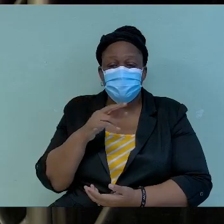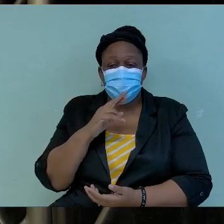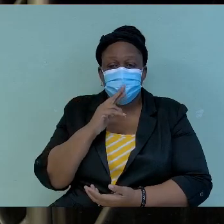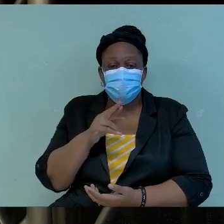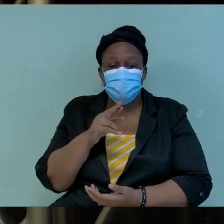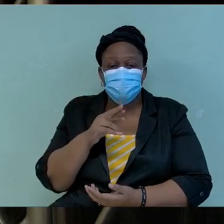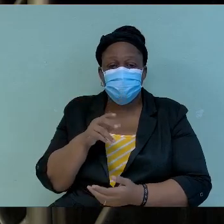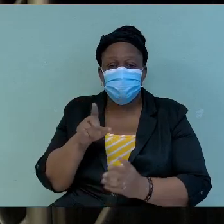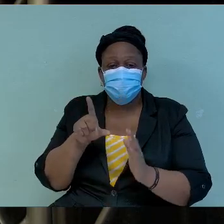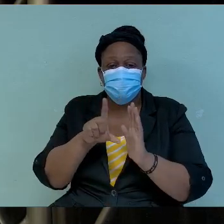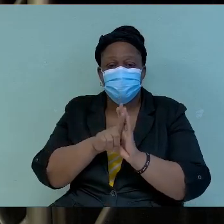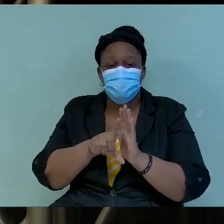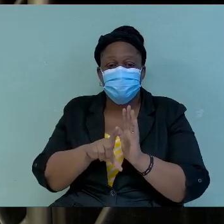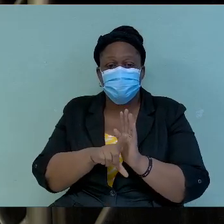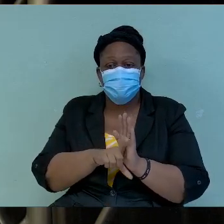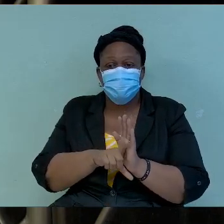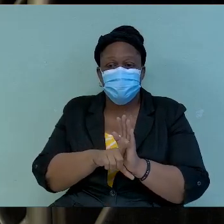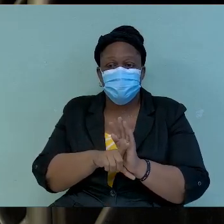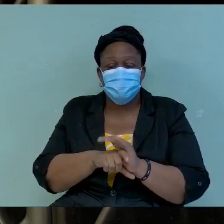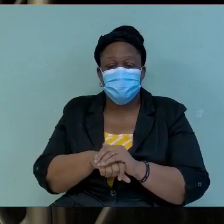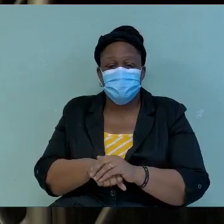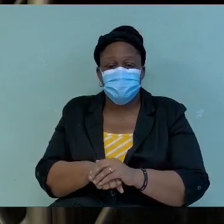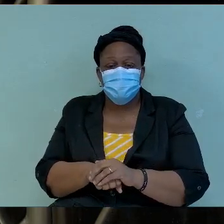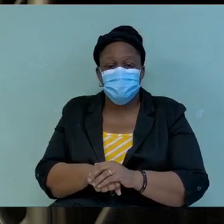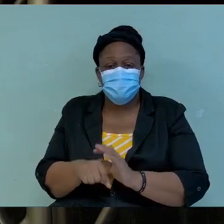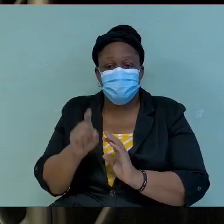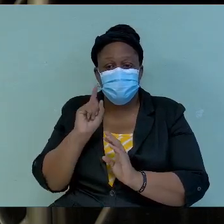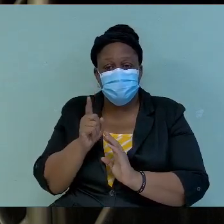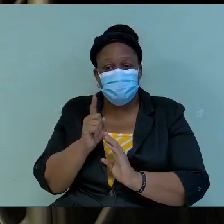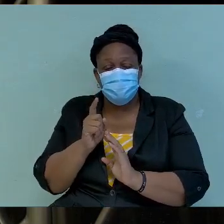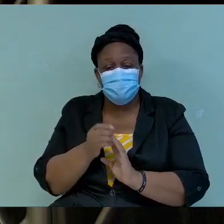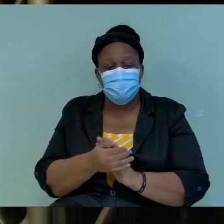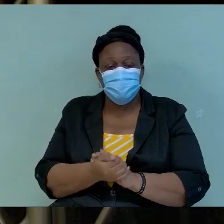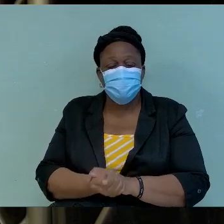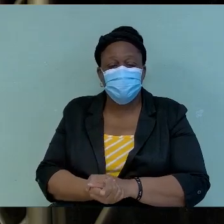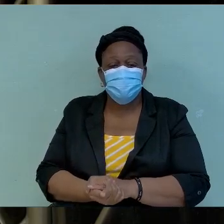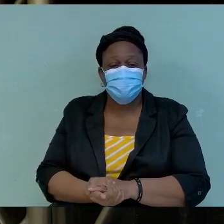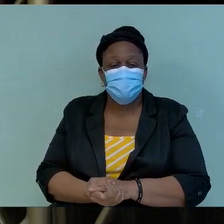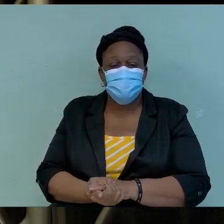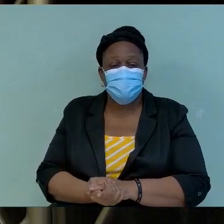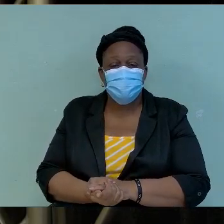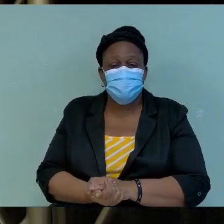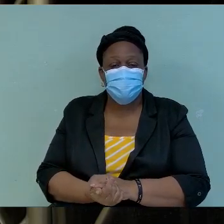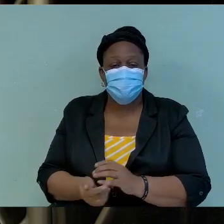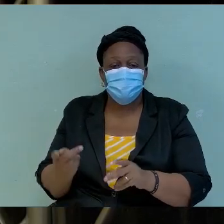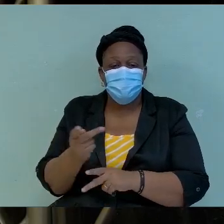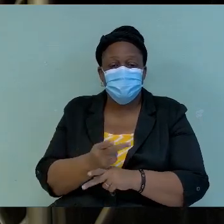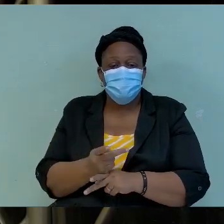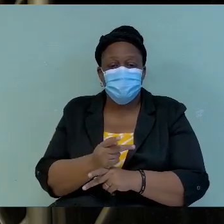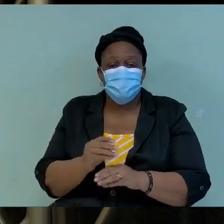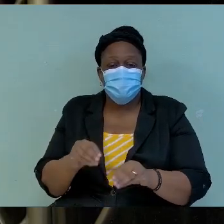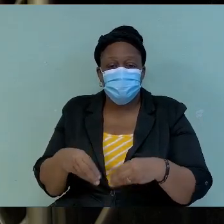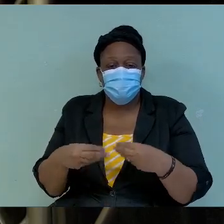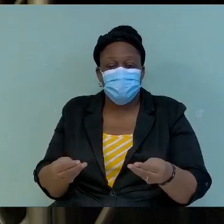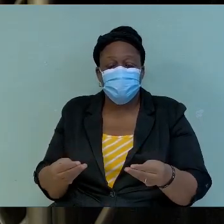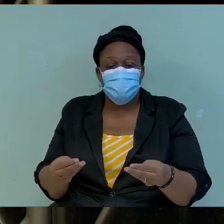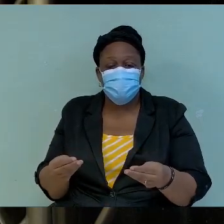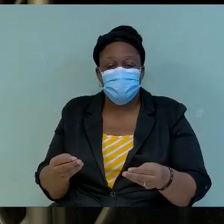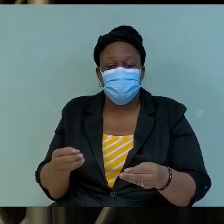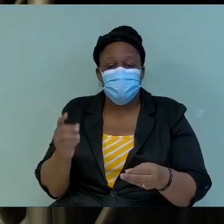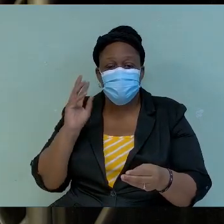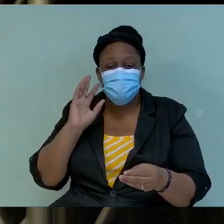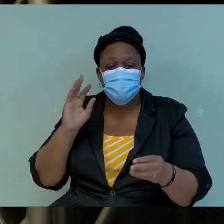to law enforcement. Care packages, again, were distributed by the Ministry of Community